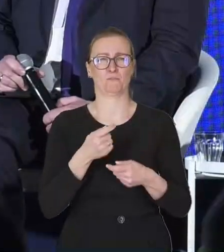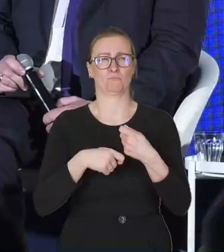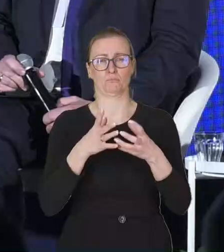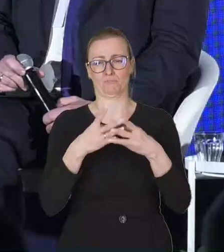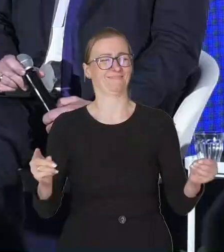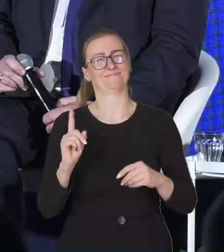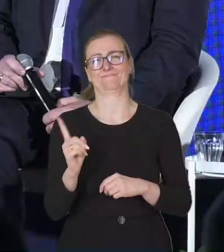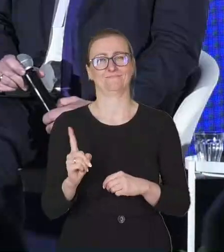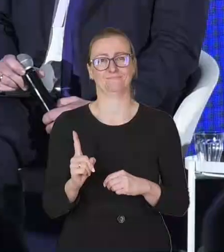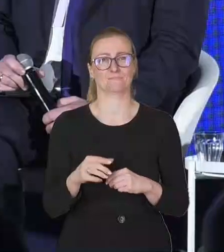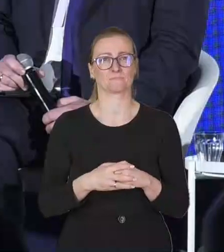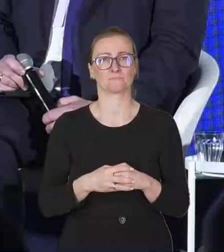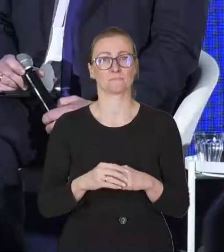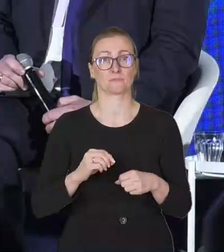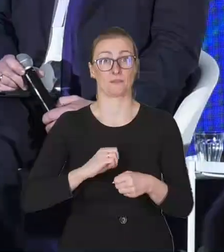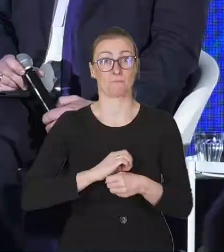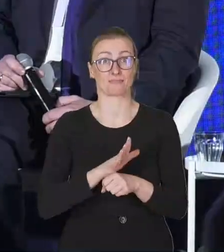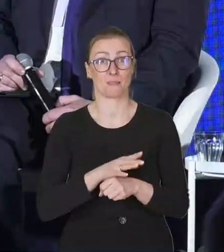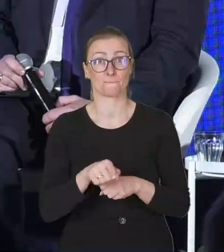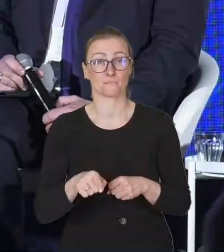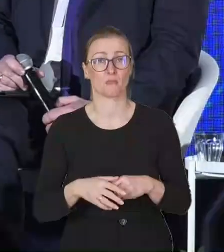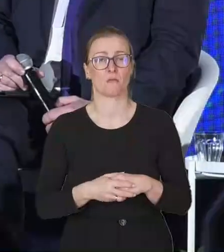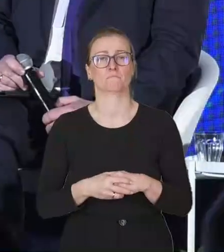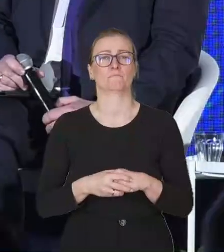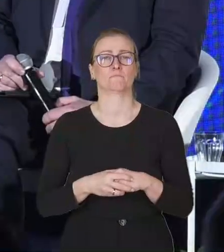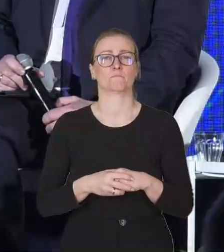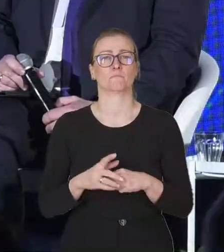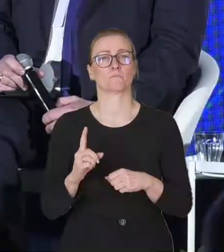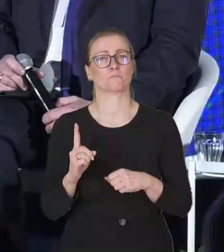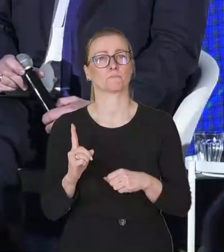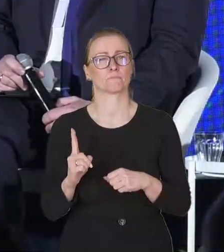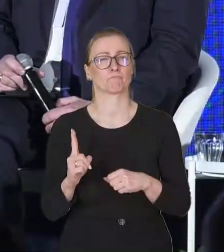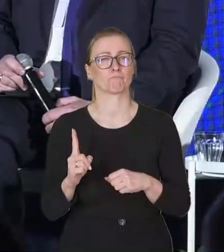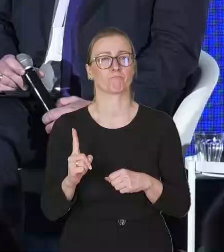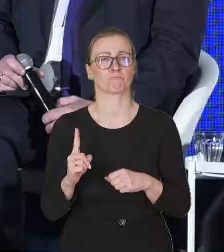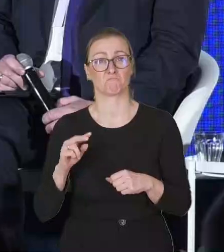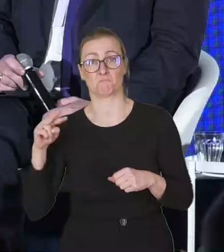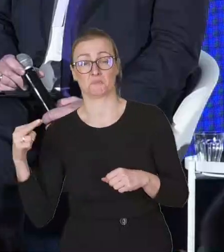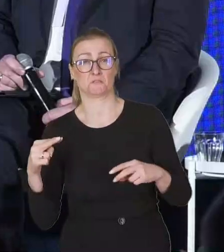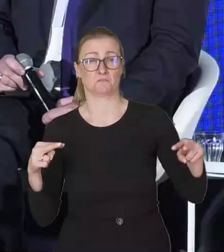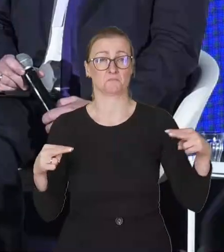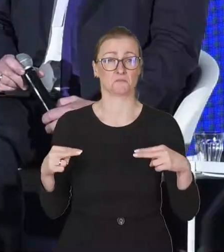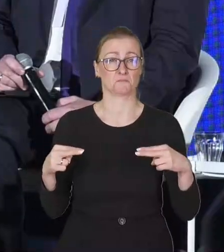at the Royal Swedish Academy of Engineering Sciences, I'm chairing a